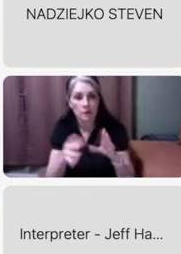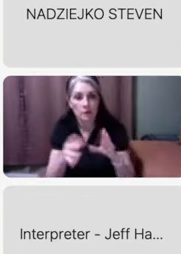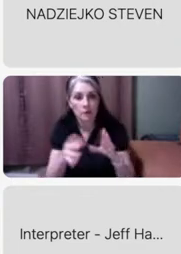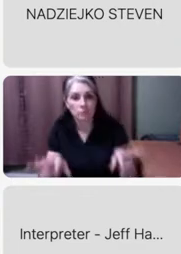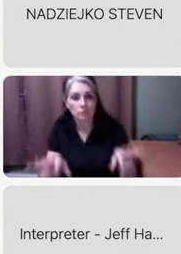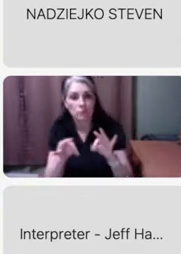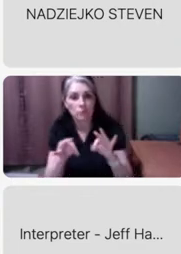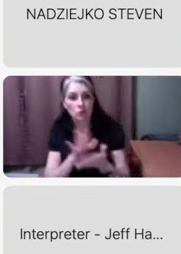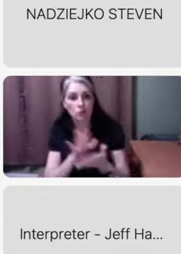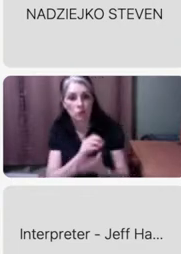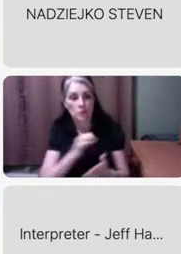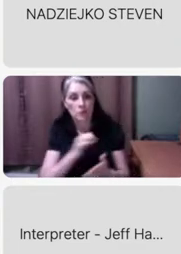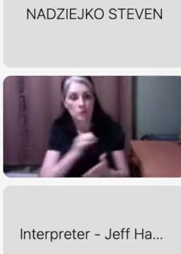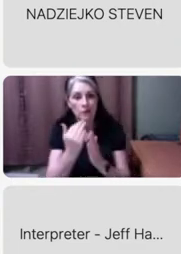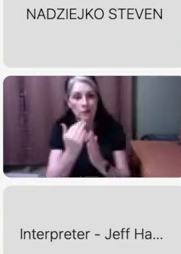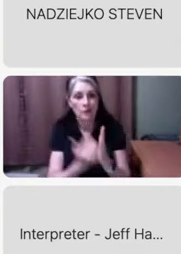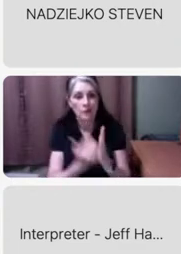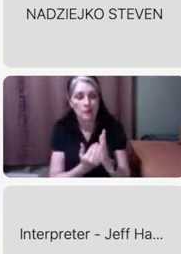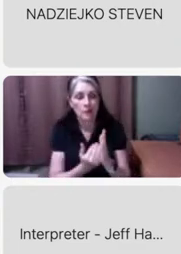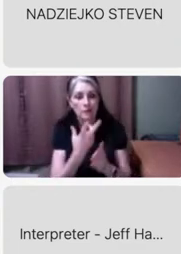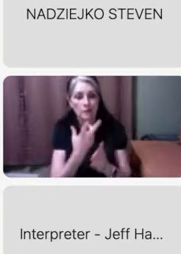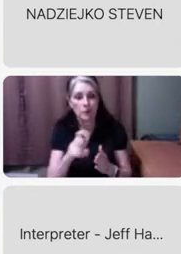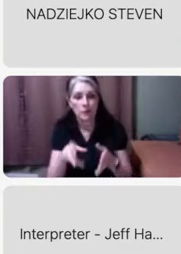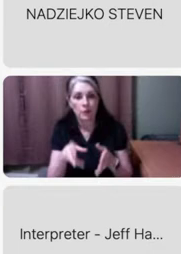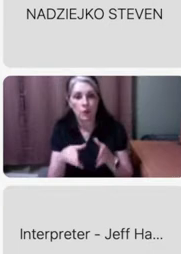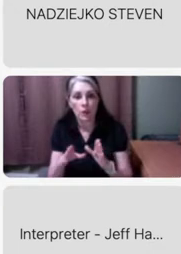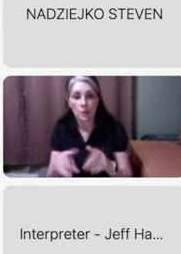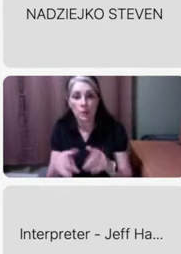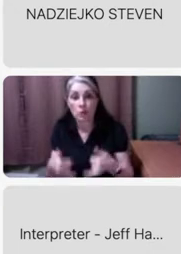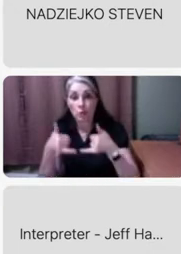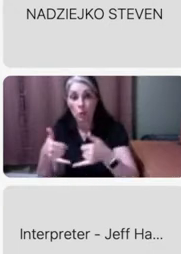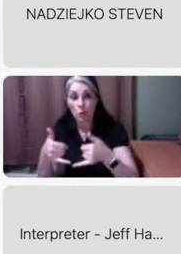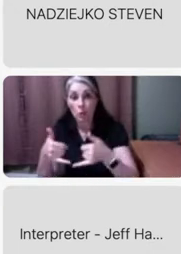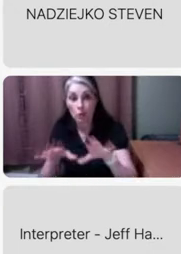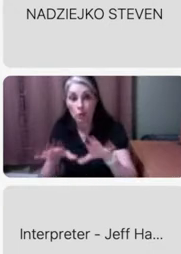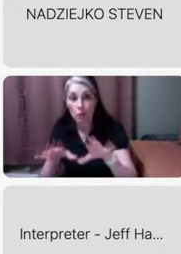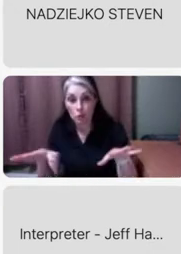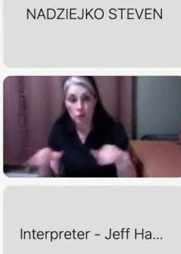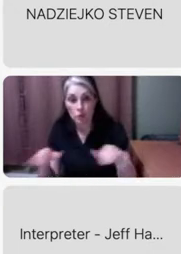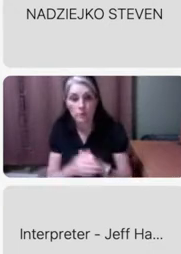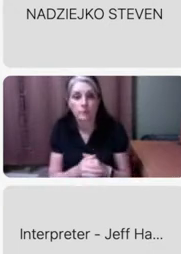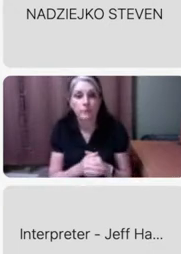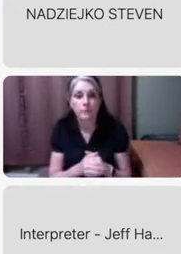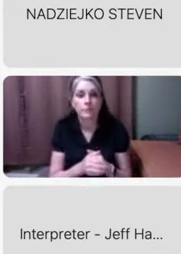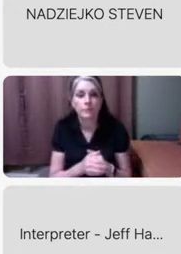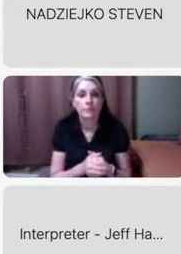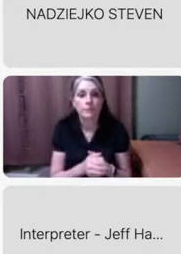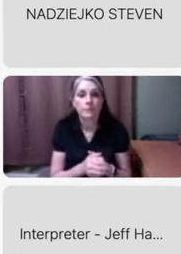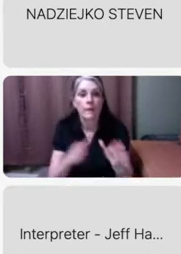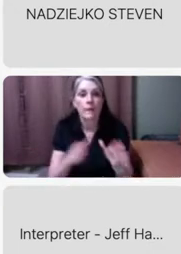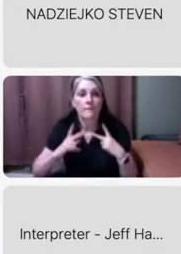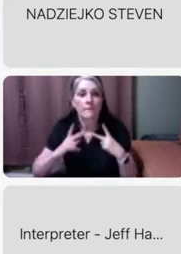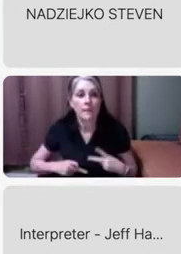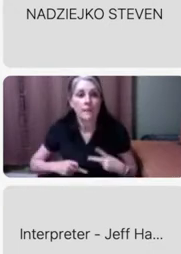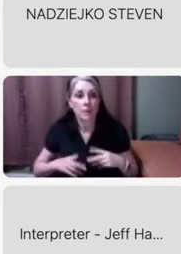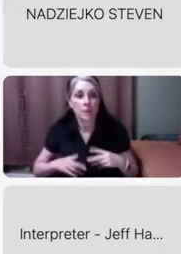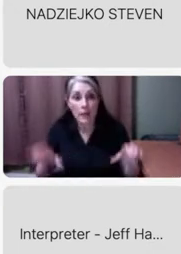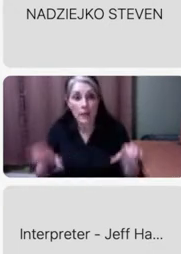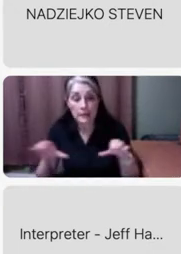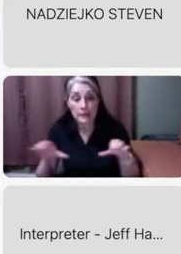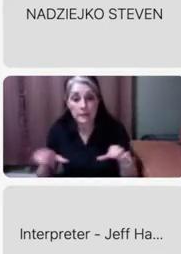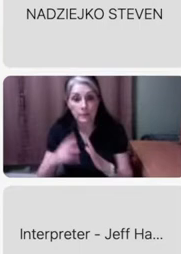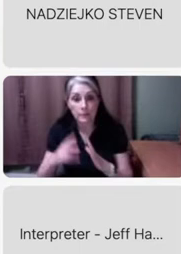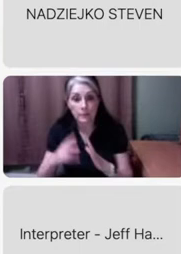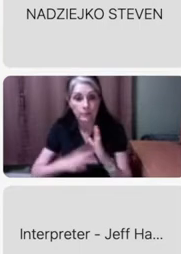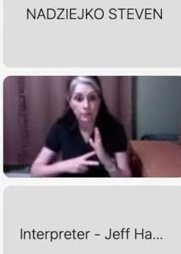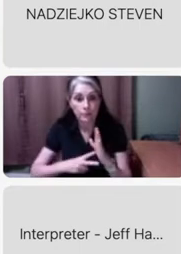alternative ways to reward children in the subject heading physical activity it reads physical